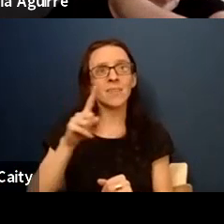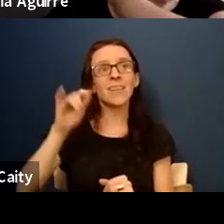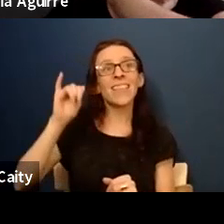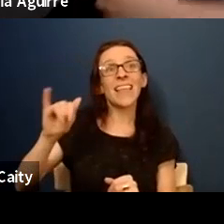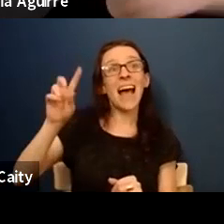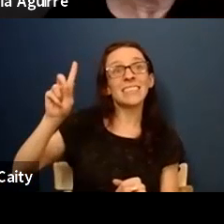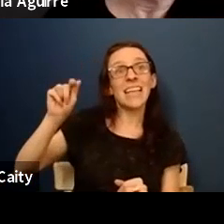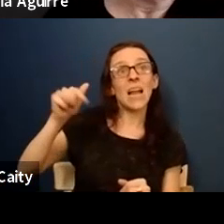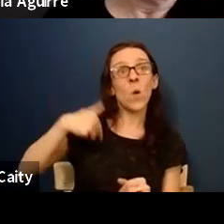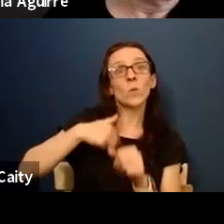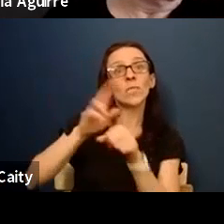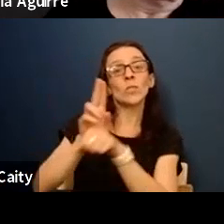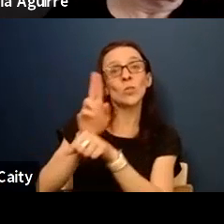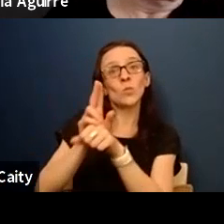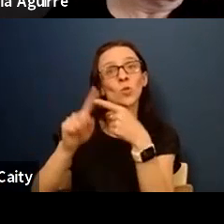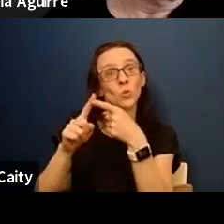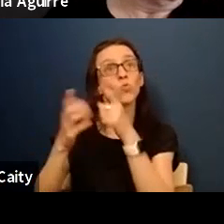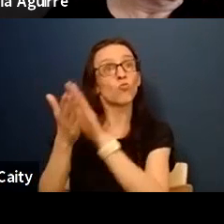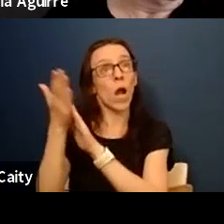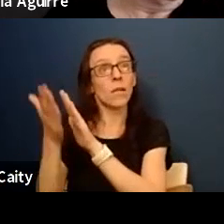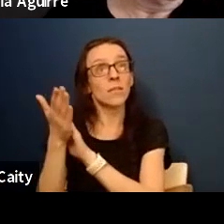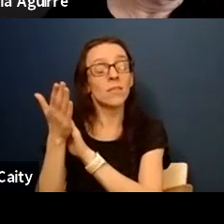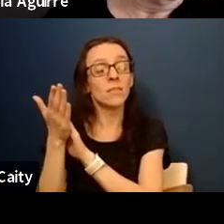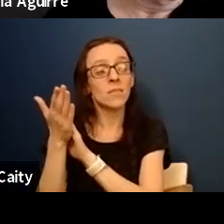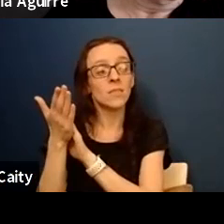that we're using to run the